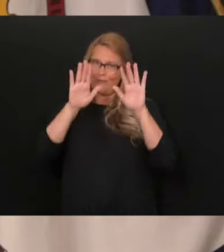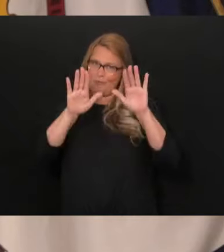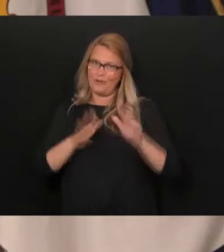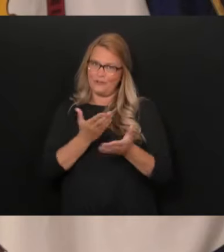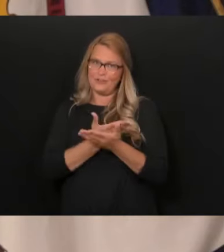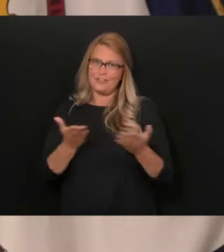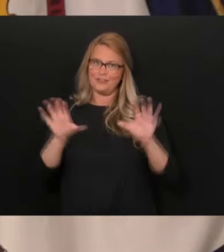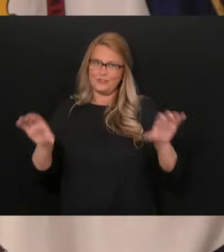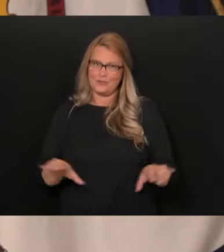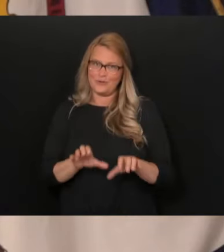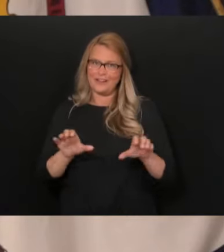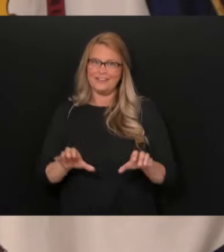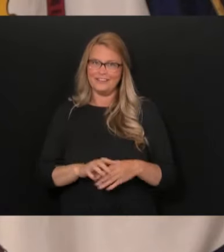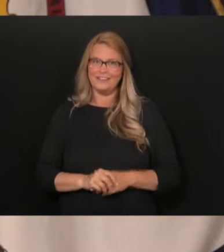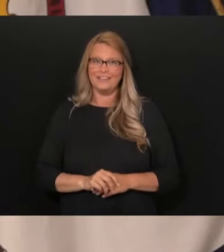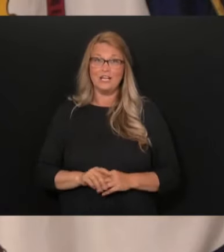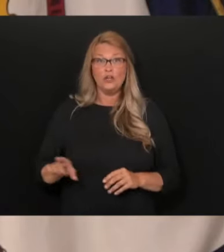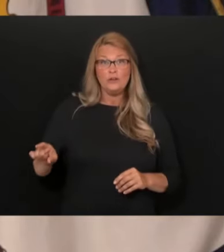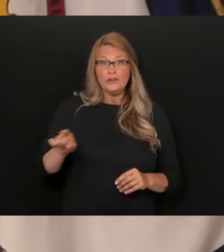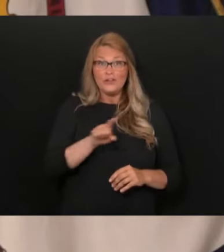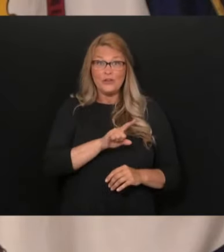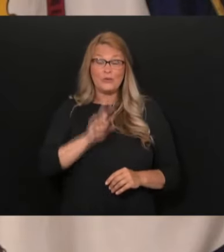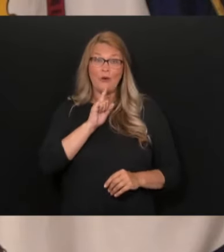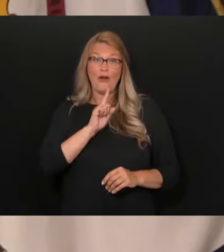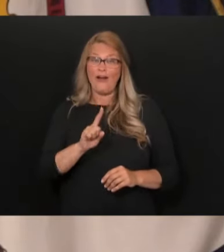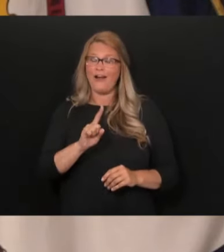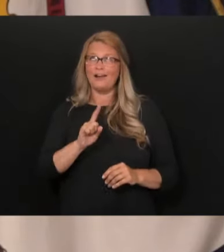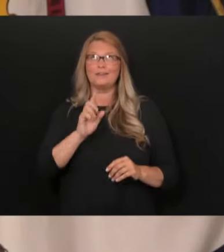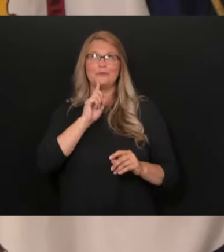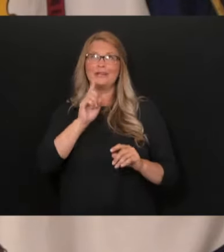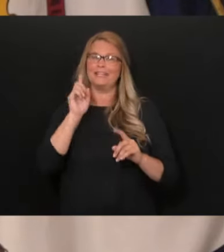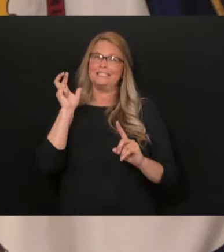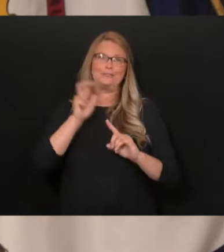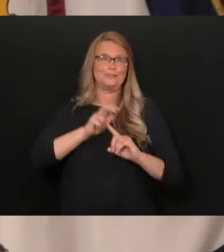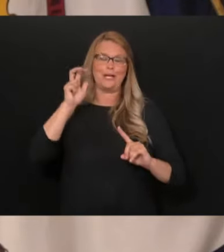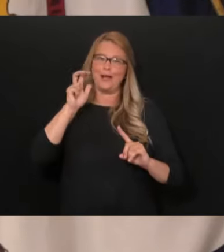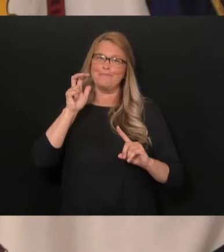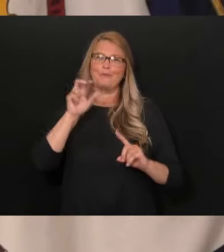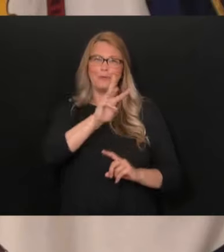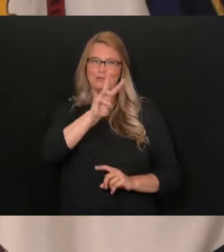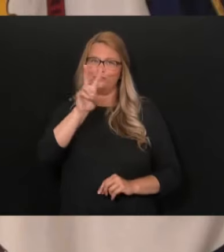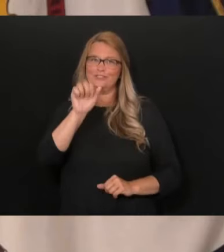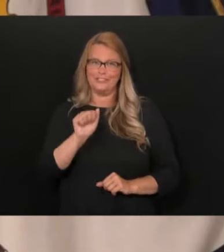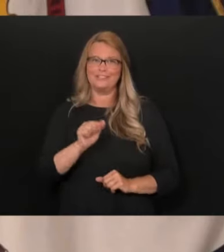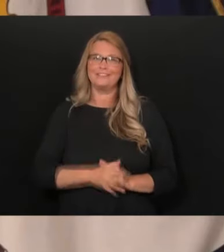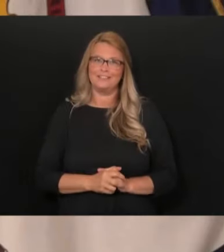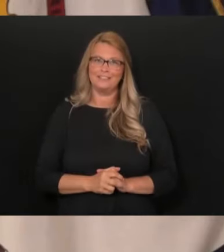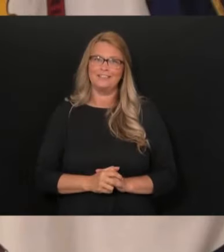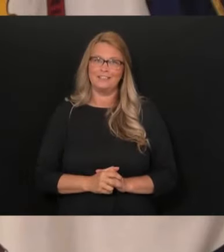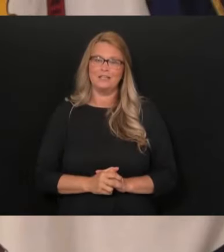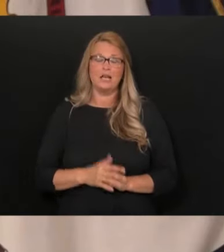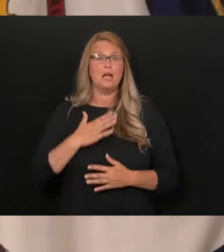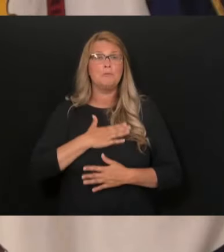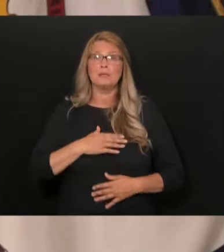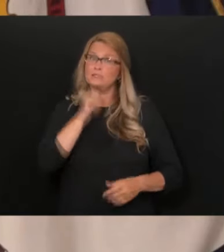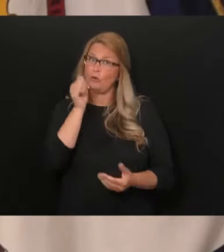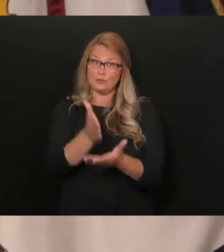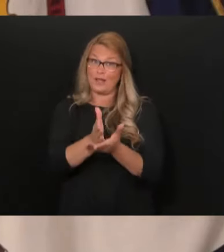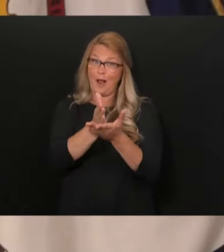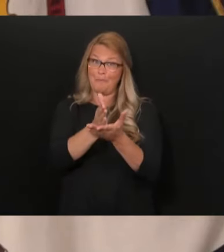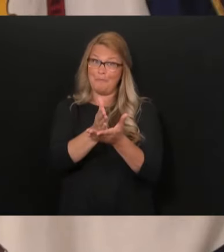doing. You are absolutely knocking it out of the park, but please don't drop your